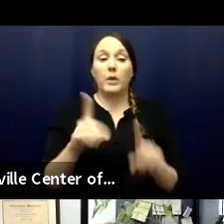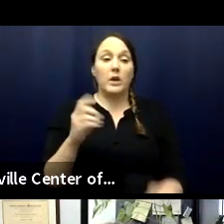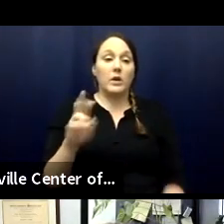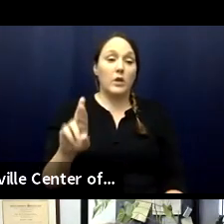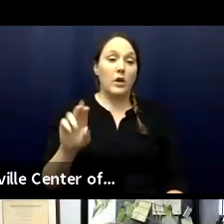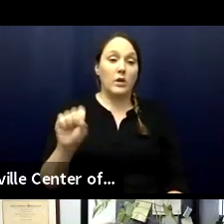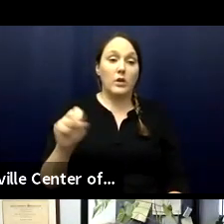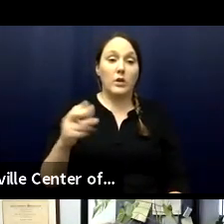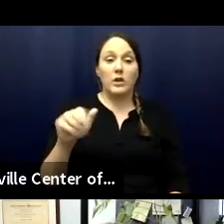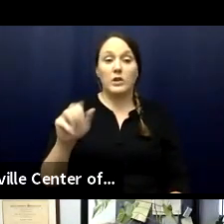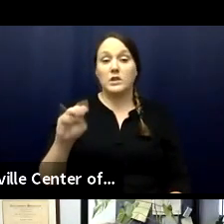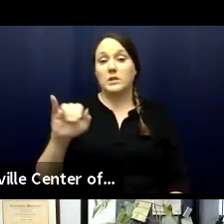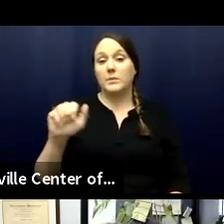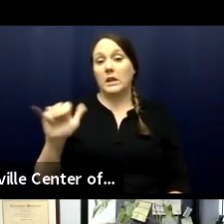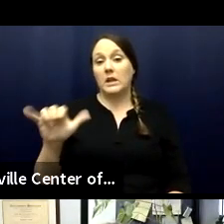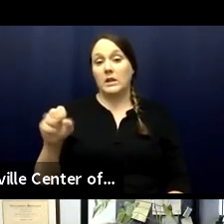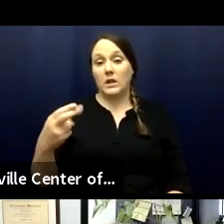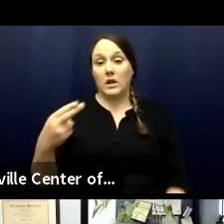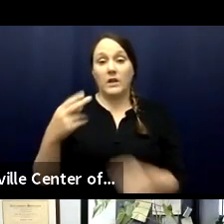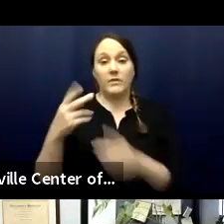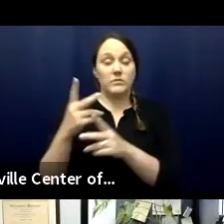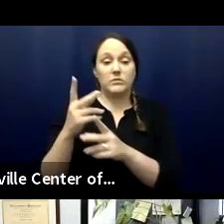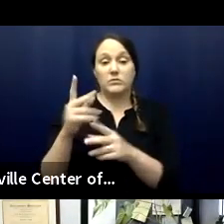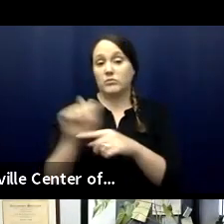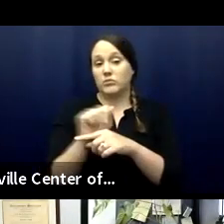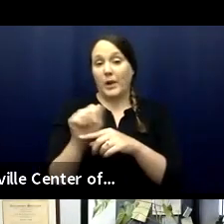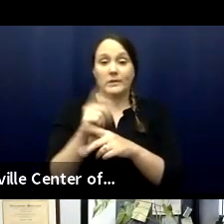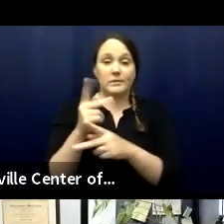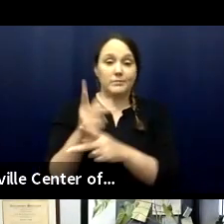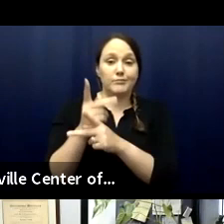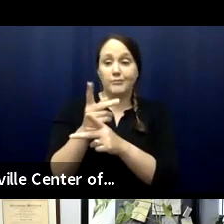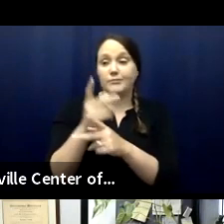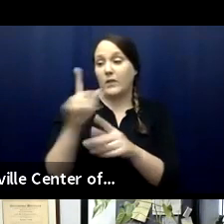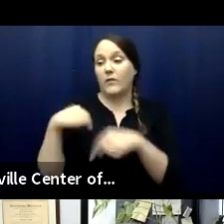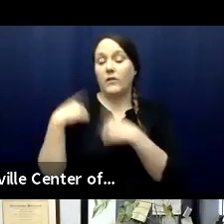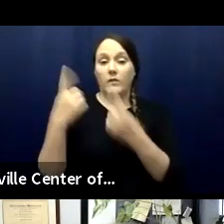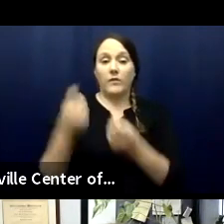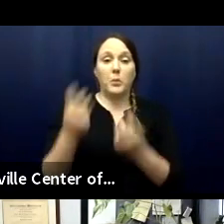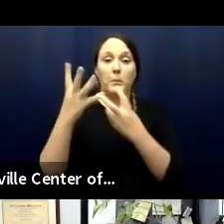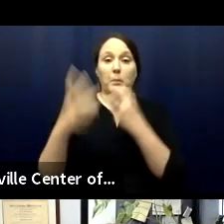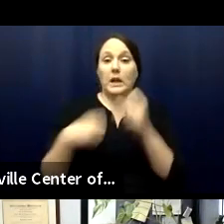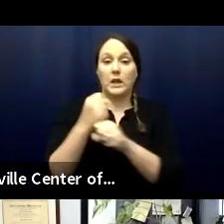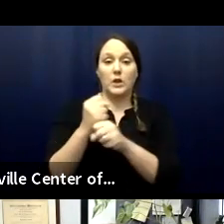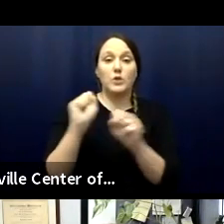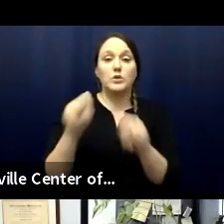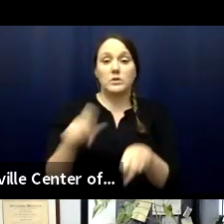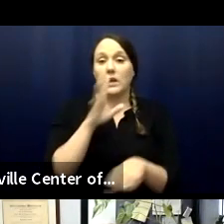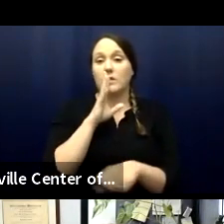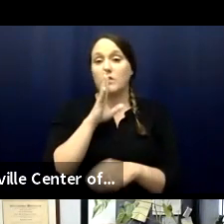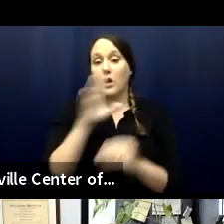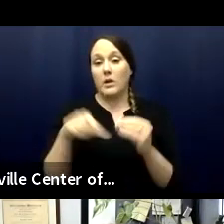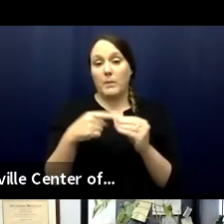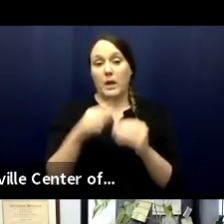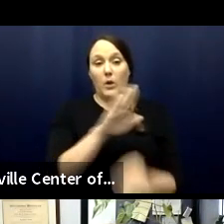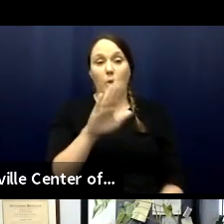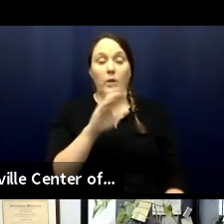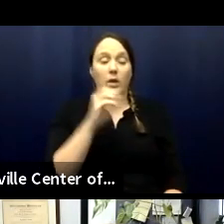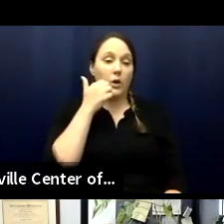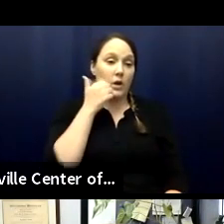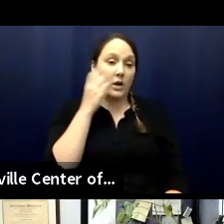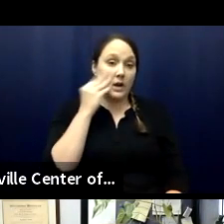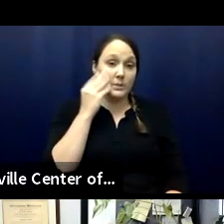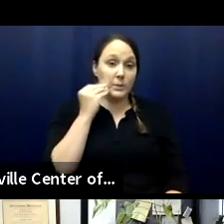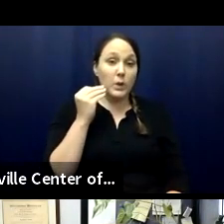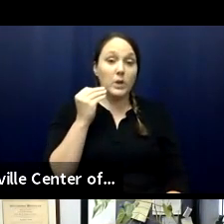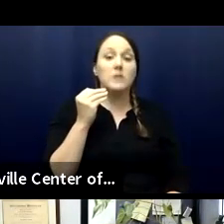been practicing for years and can speak to that experience and what they're seeing. And what he's seeing at